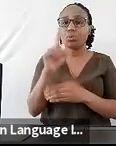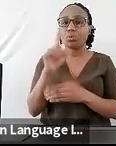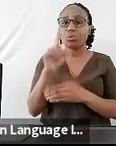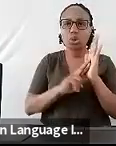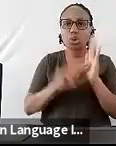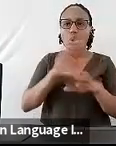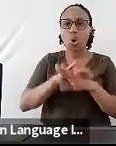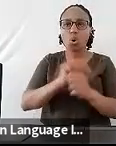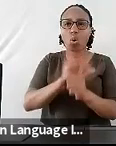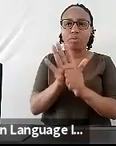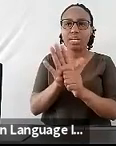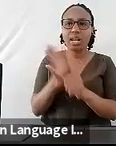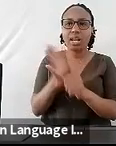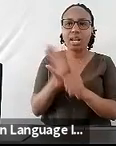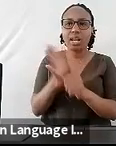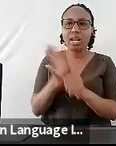this week.